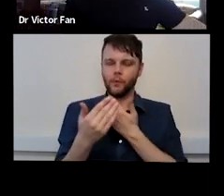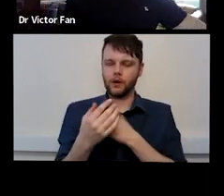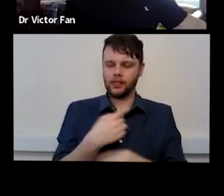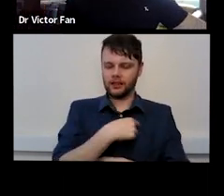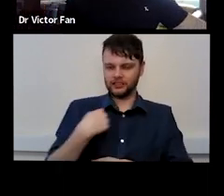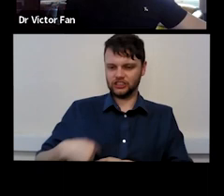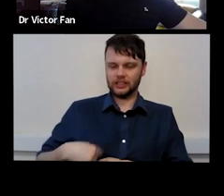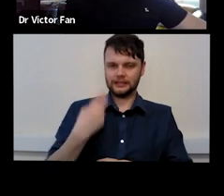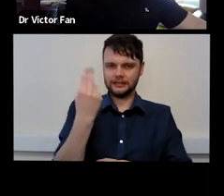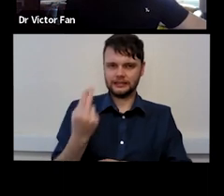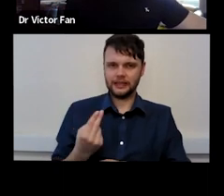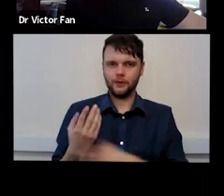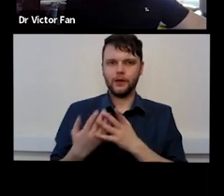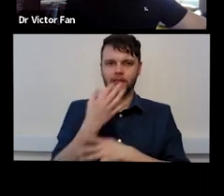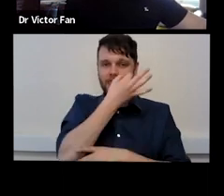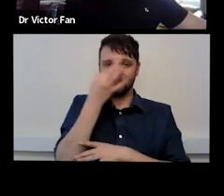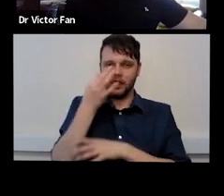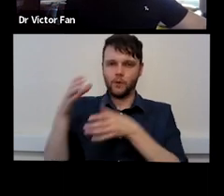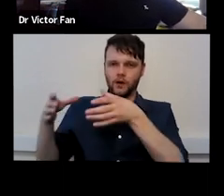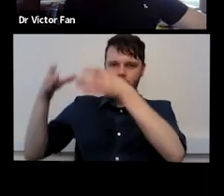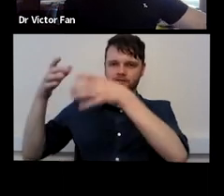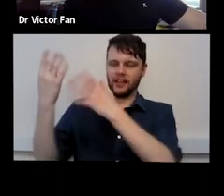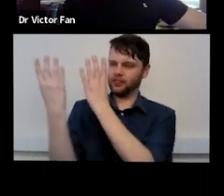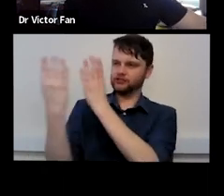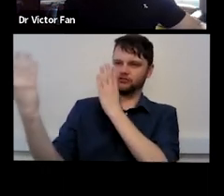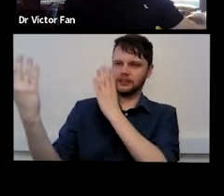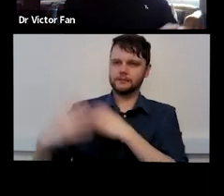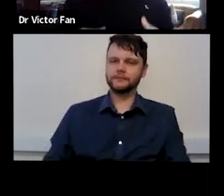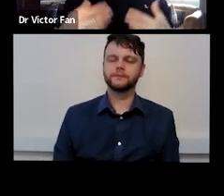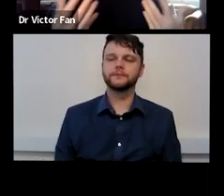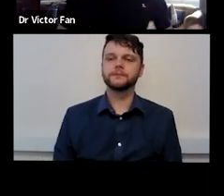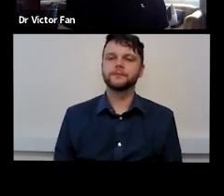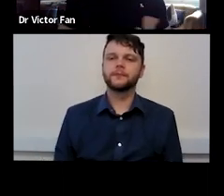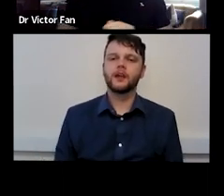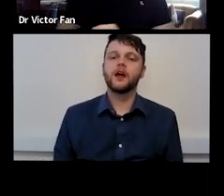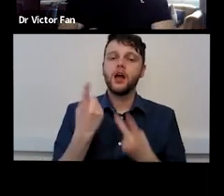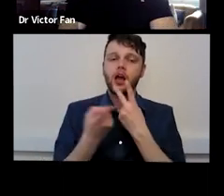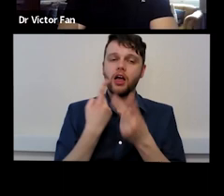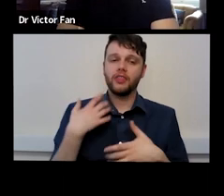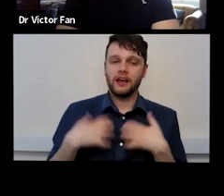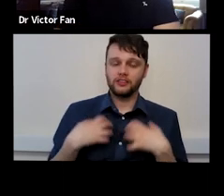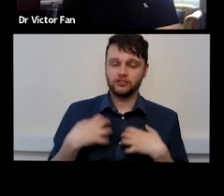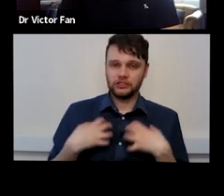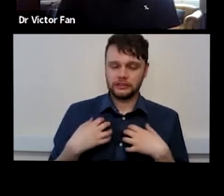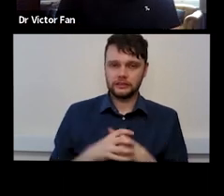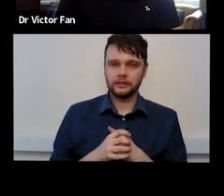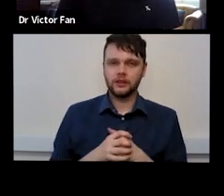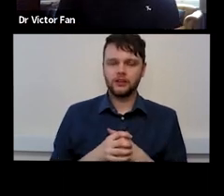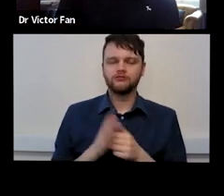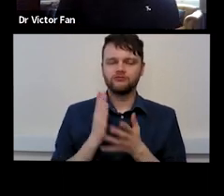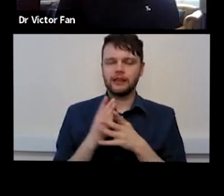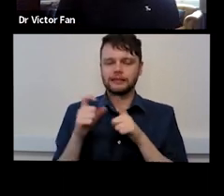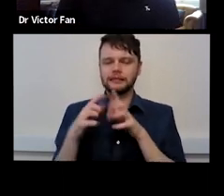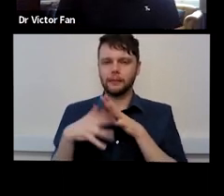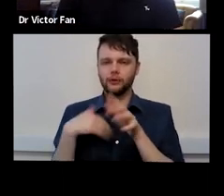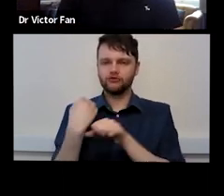designed with the flower pots and also the screen. Another very interesting thing, which is very D.W. Griffith as